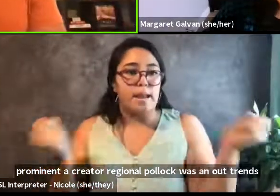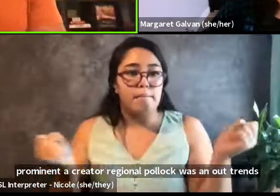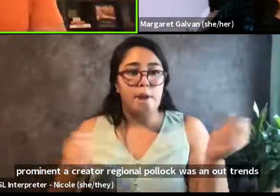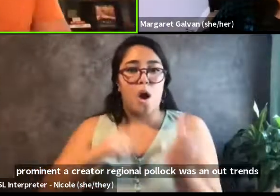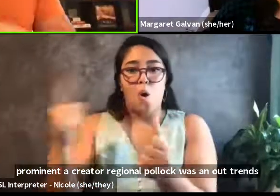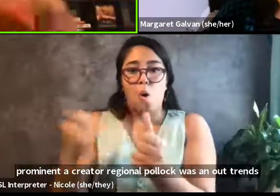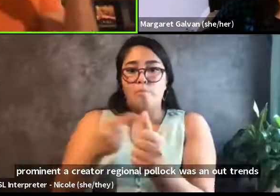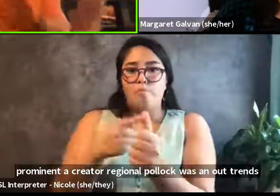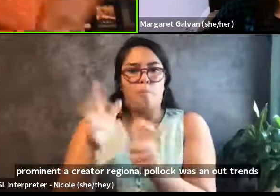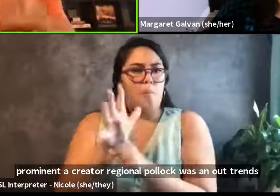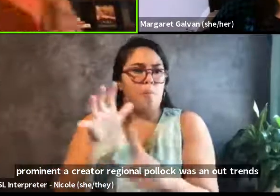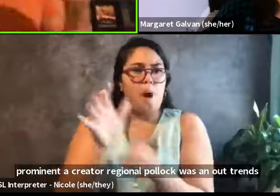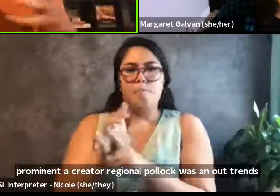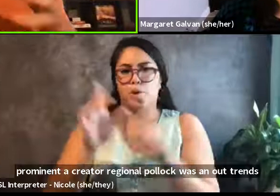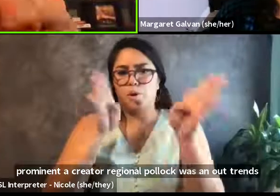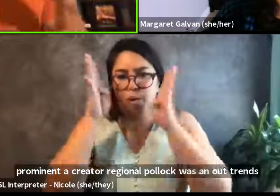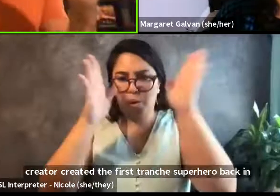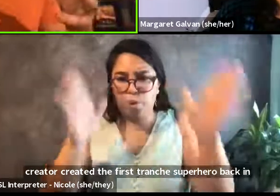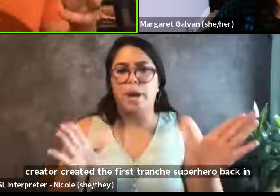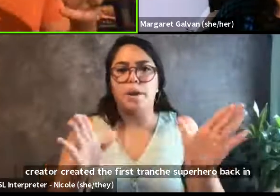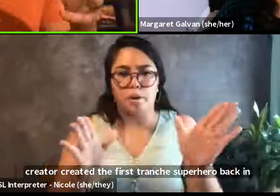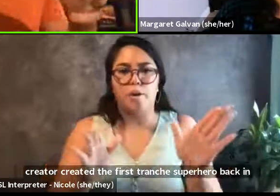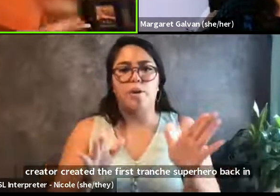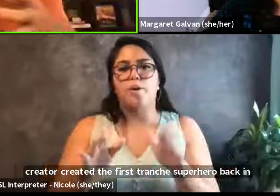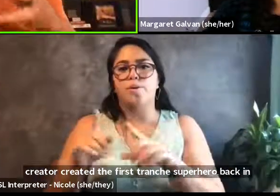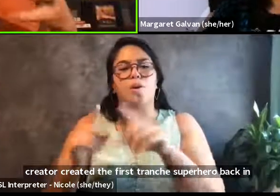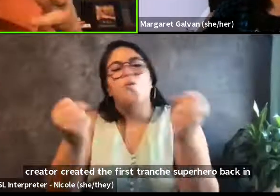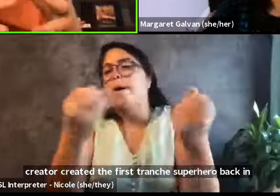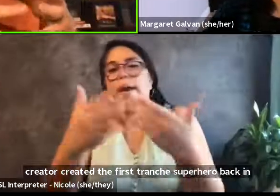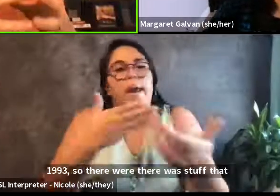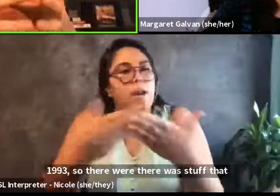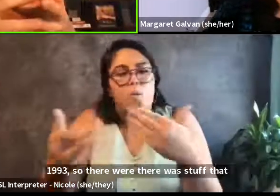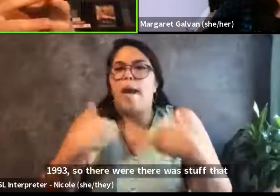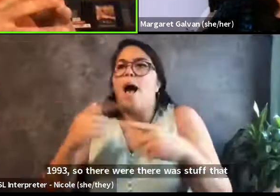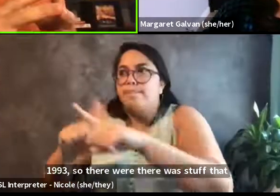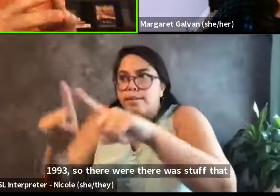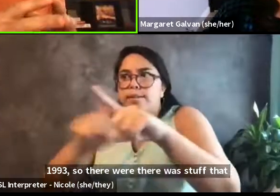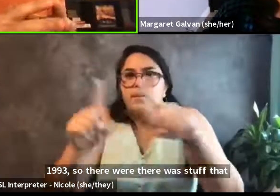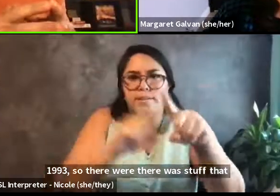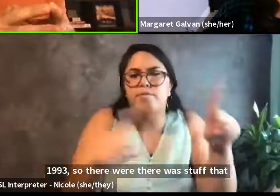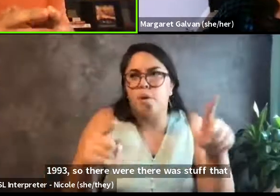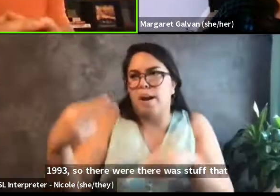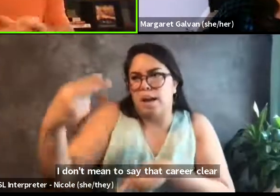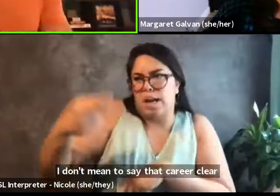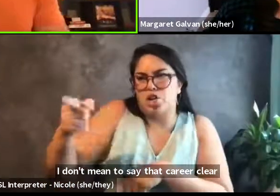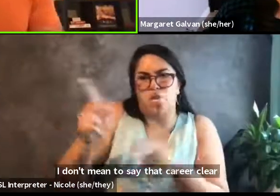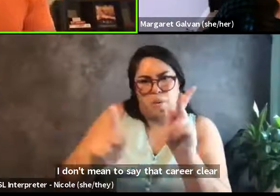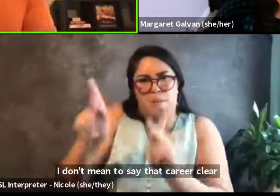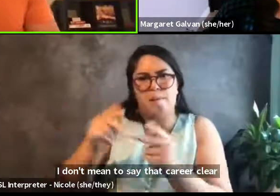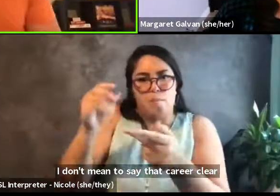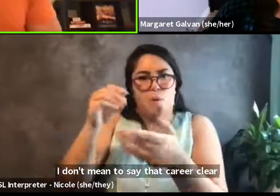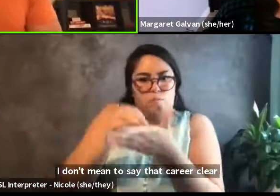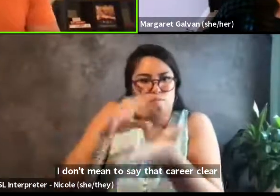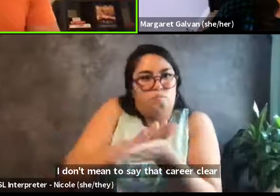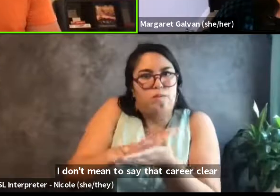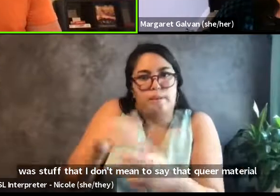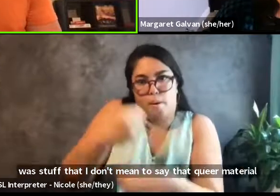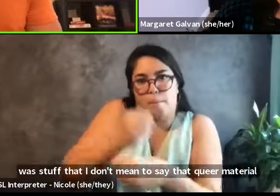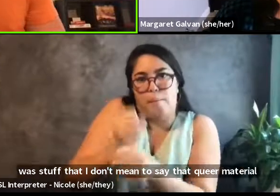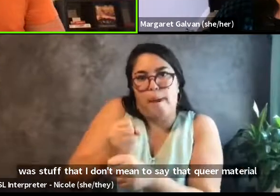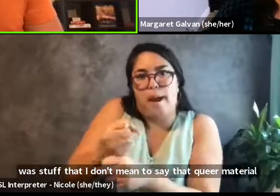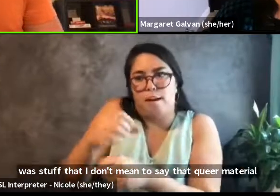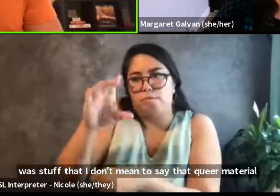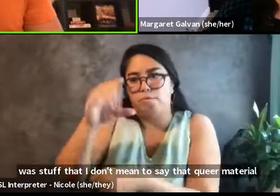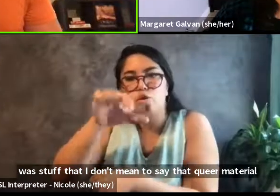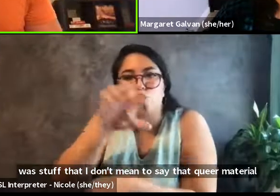1993. So there were, there was stuff that I don't mean to say that, um, queer material wasn't showing up in other places, but, but it was very